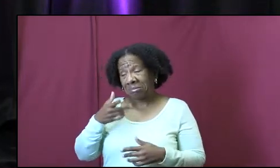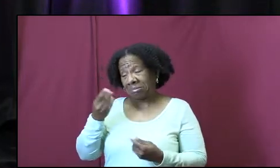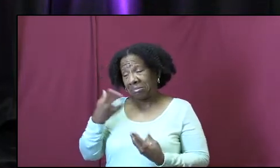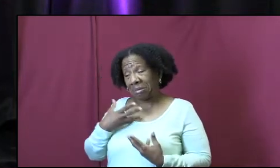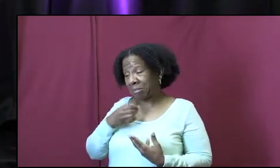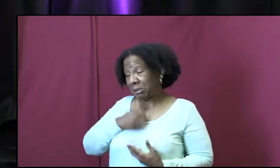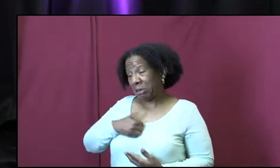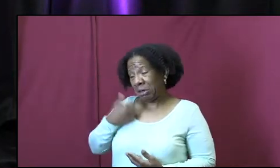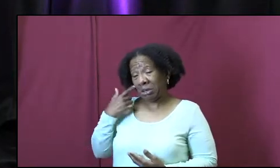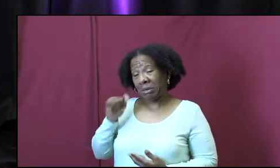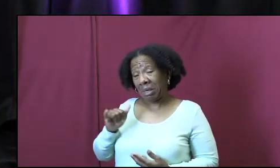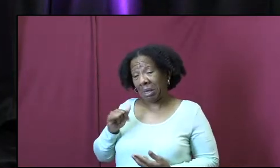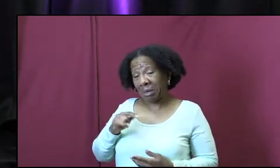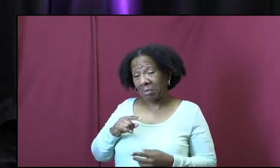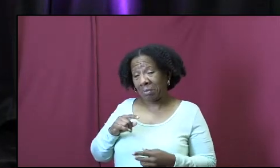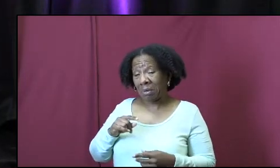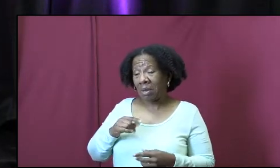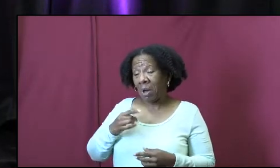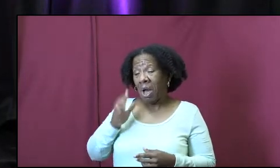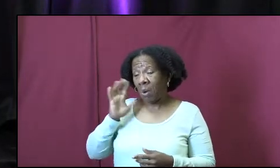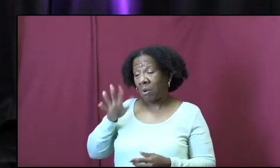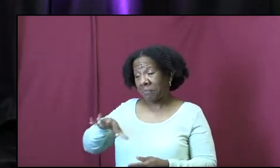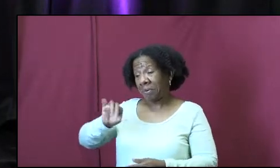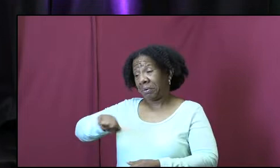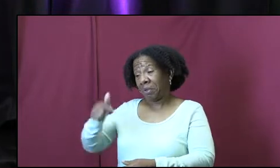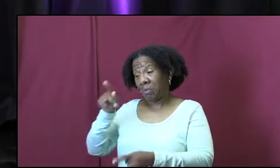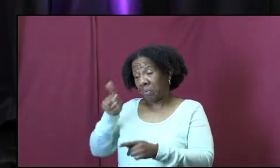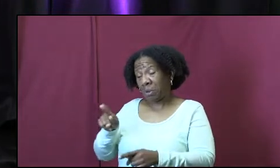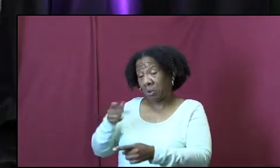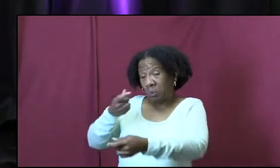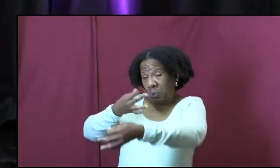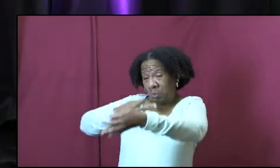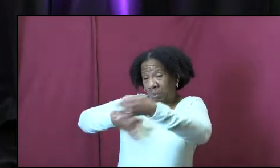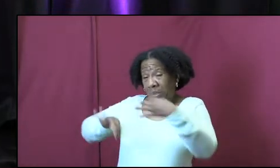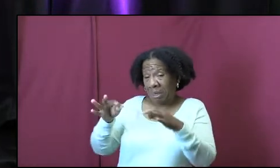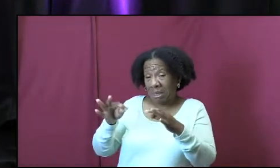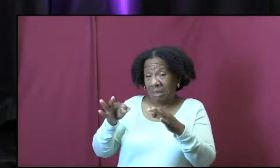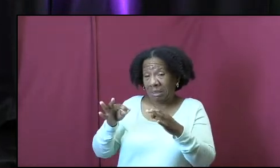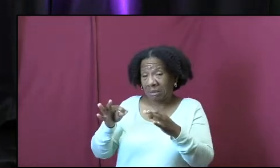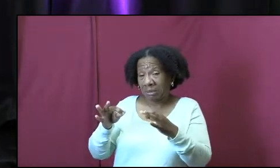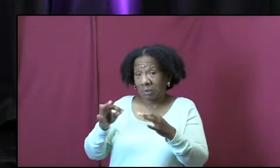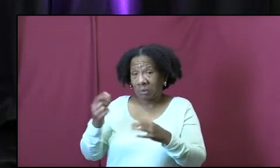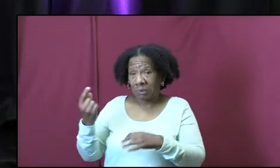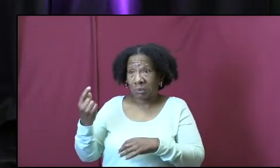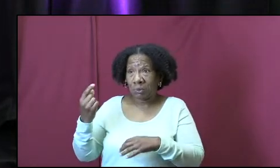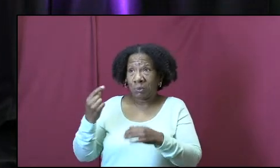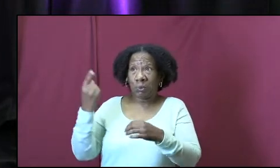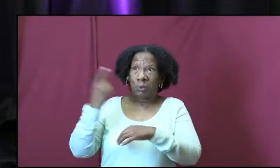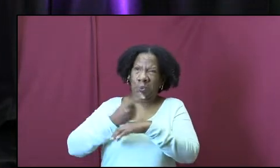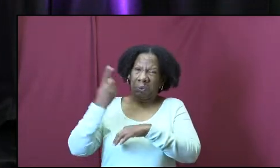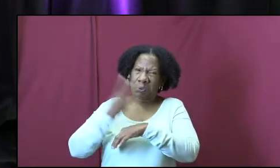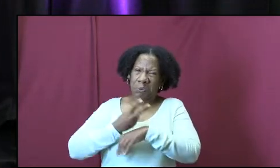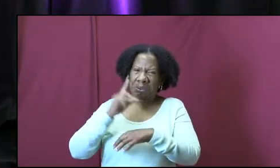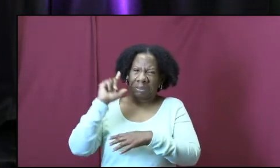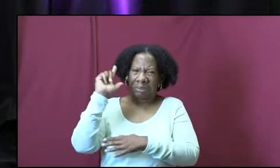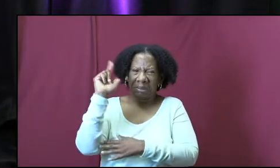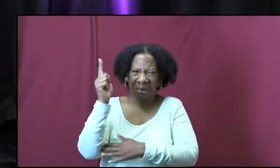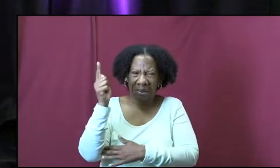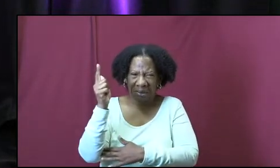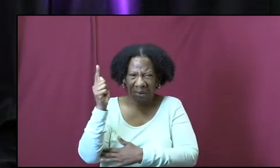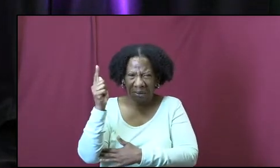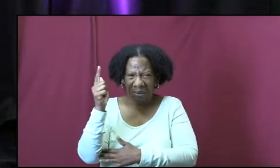perhaps you can find someone else to take my solo. So a day or two went by, and Sister Jameson ran into my